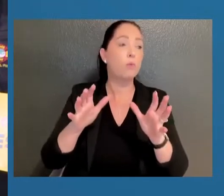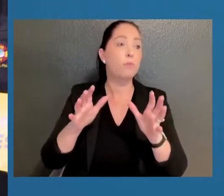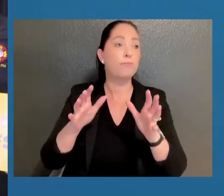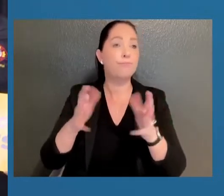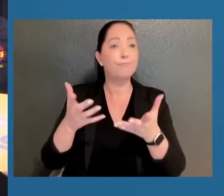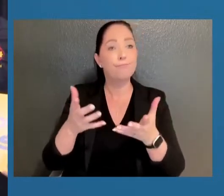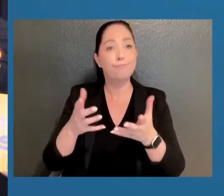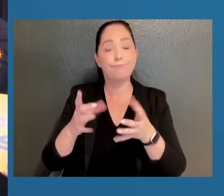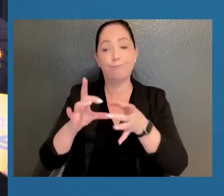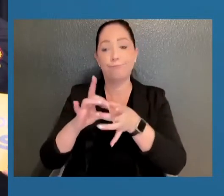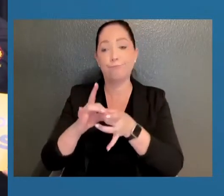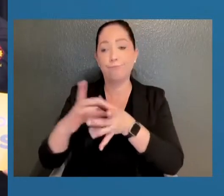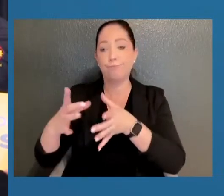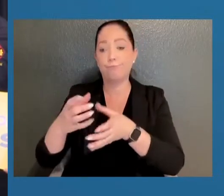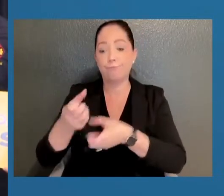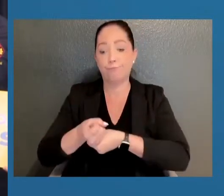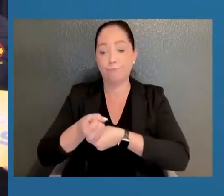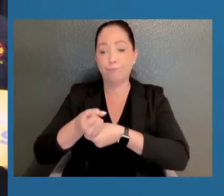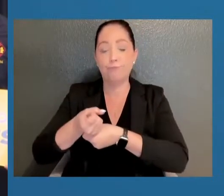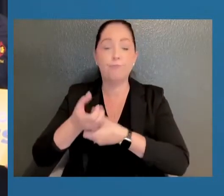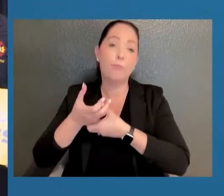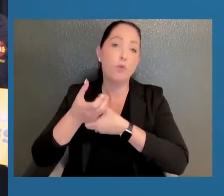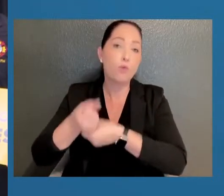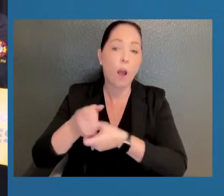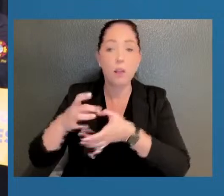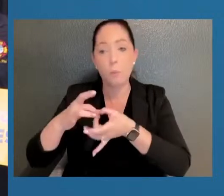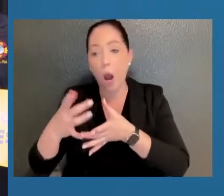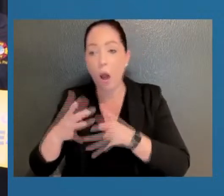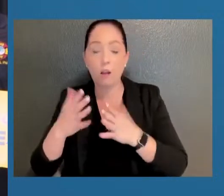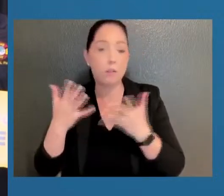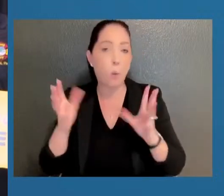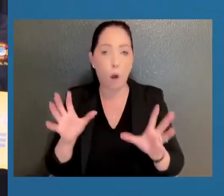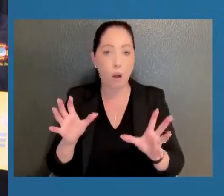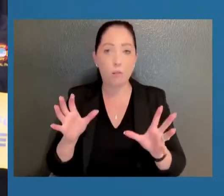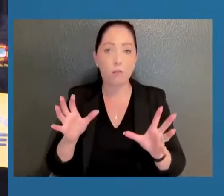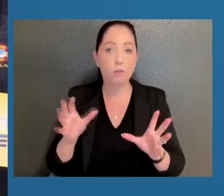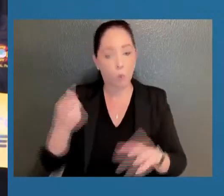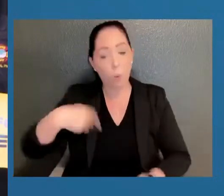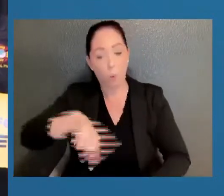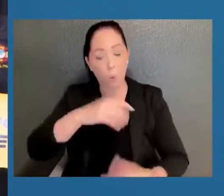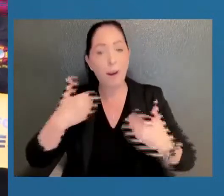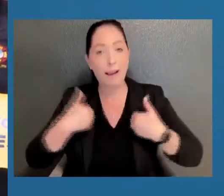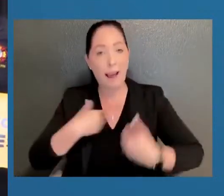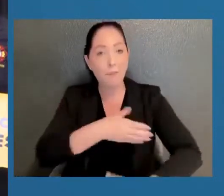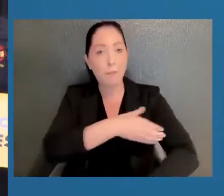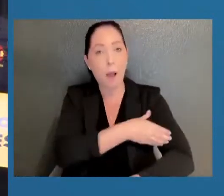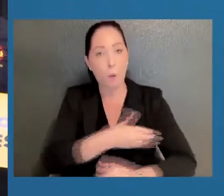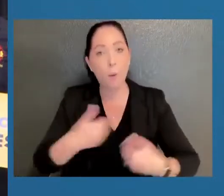The power is in all of us. Thank you very much.